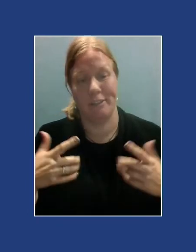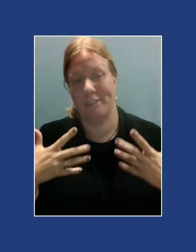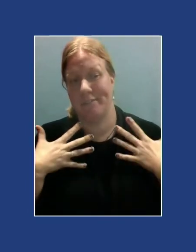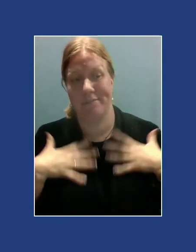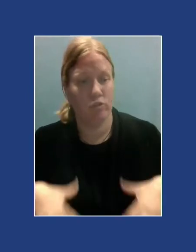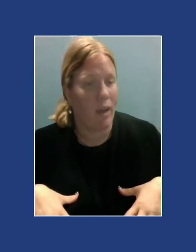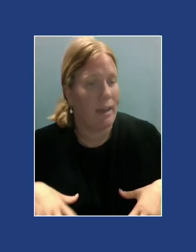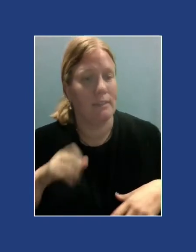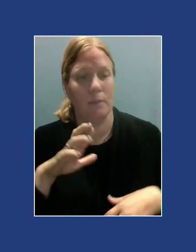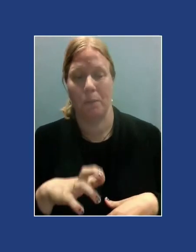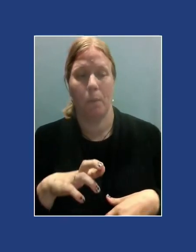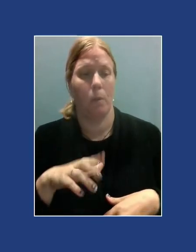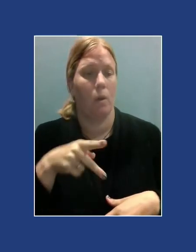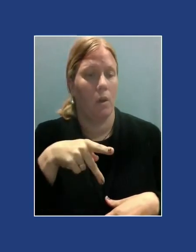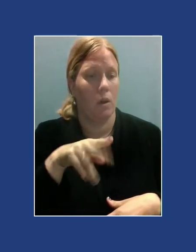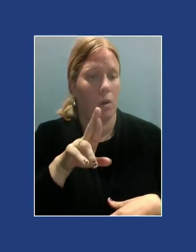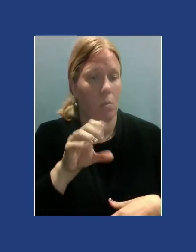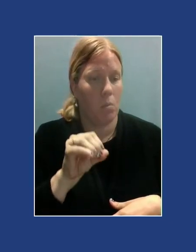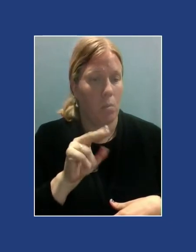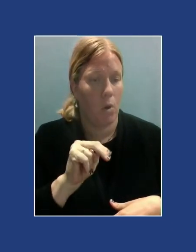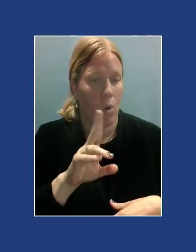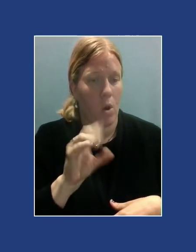example.